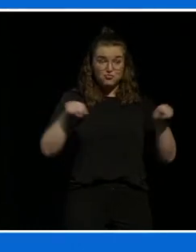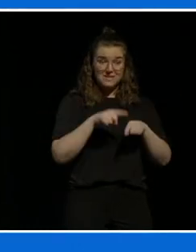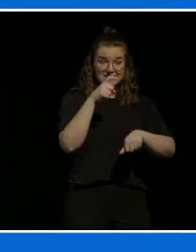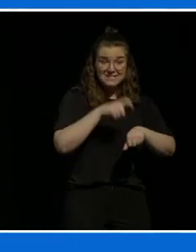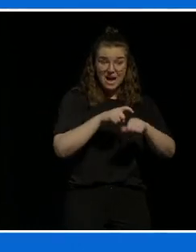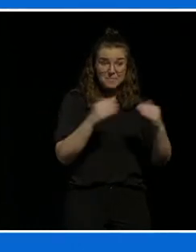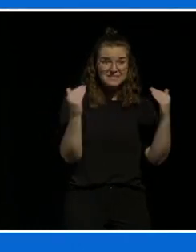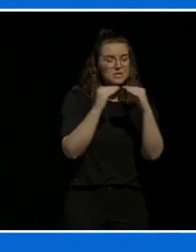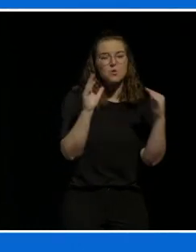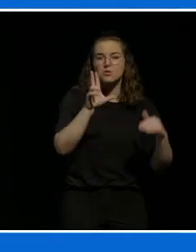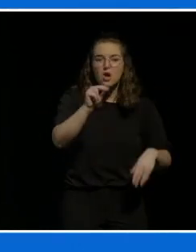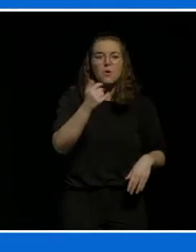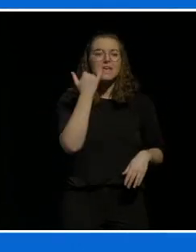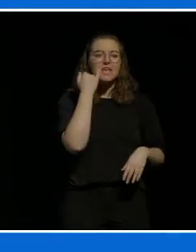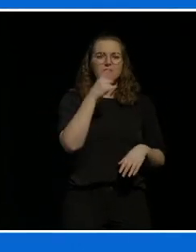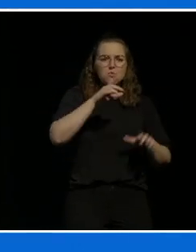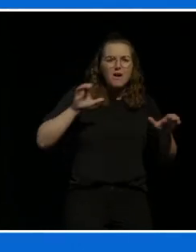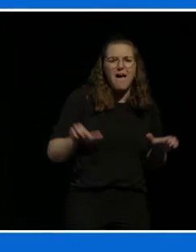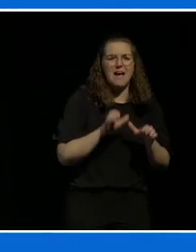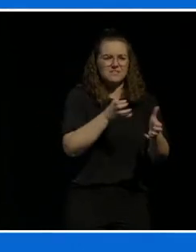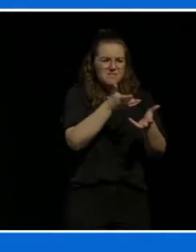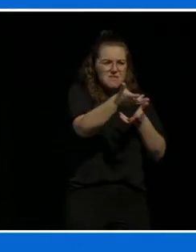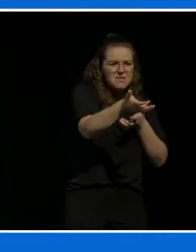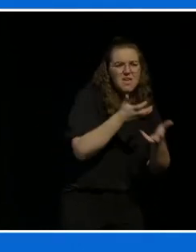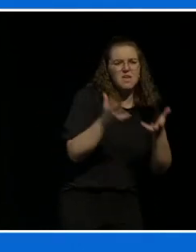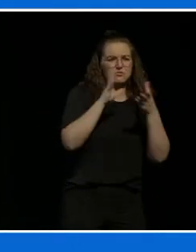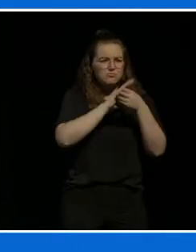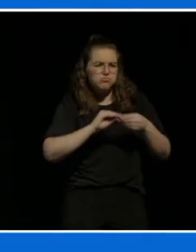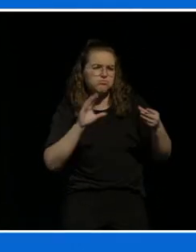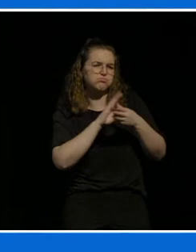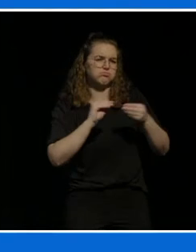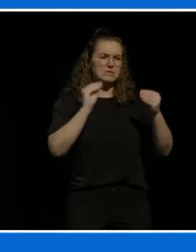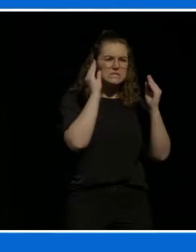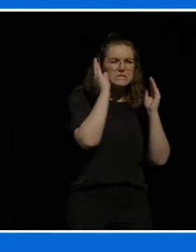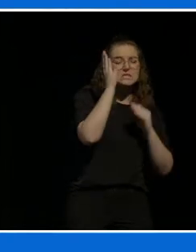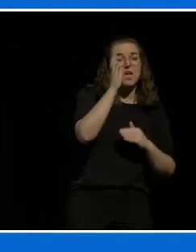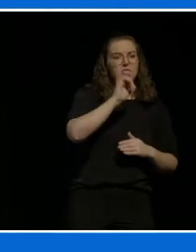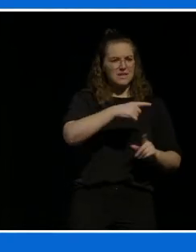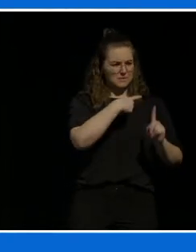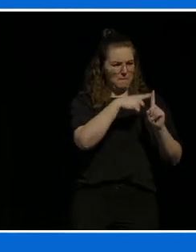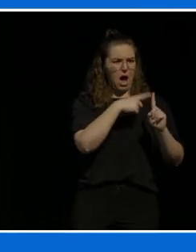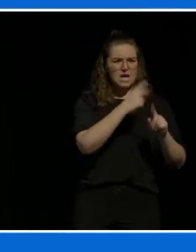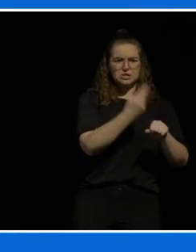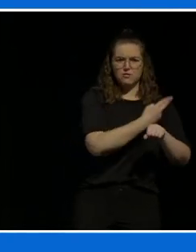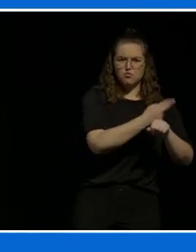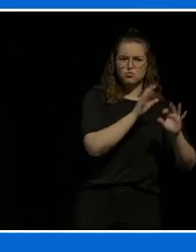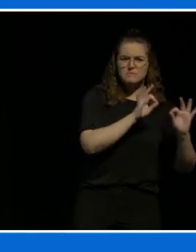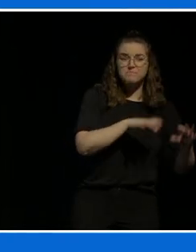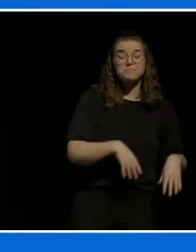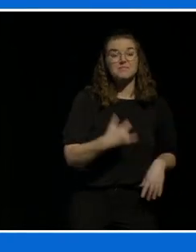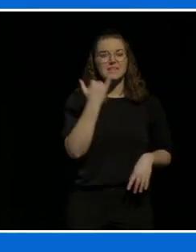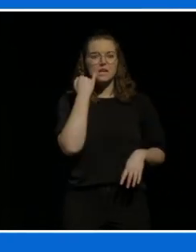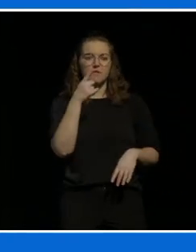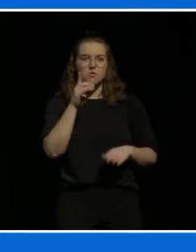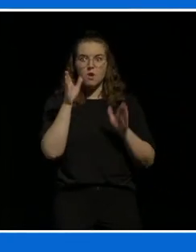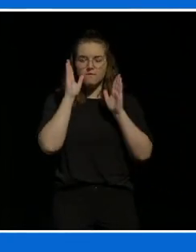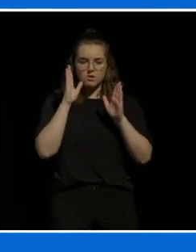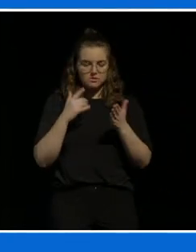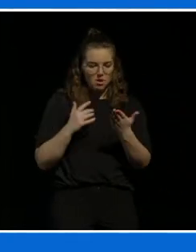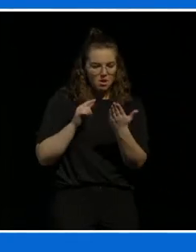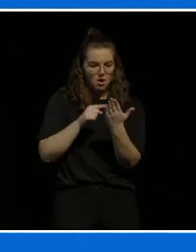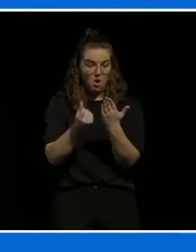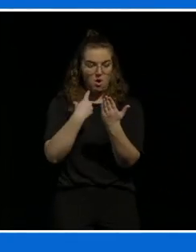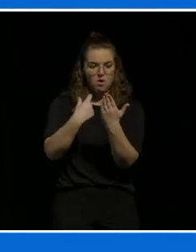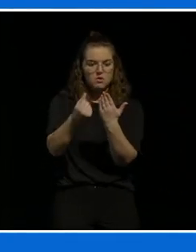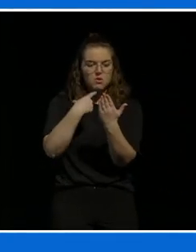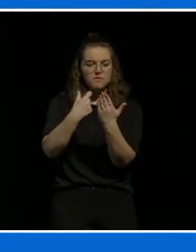actively engaging or storytelling, that can be a positive way to use technology. But if you're so focused on how people are responding to you and you're